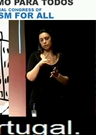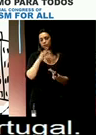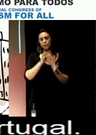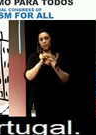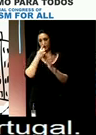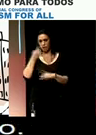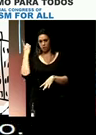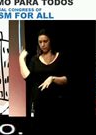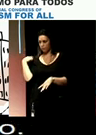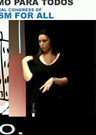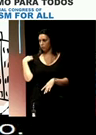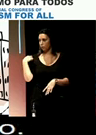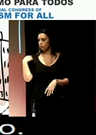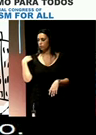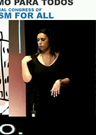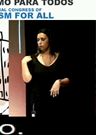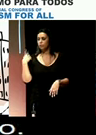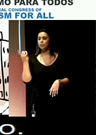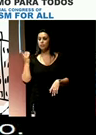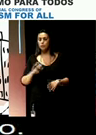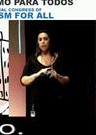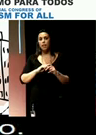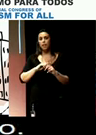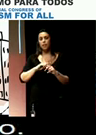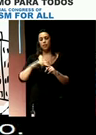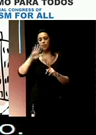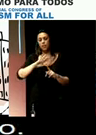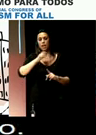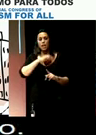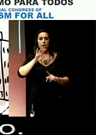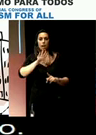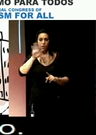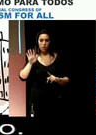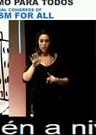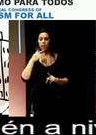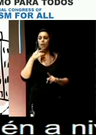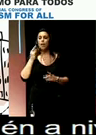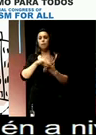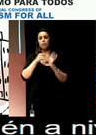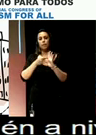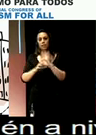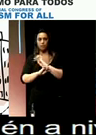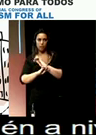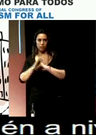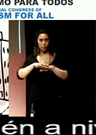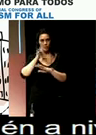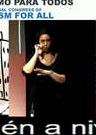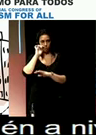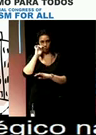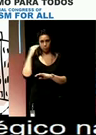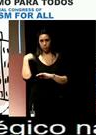the National Strategic Plan for Tourism, that is the document of reference